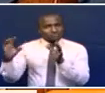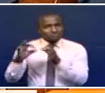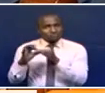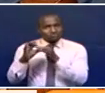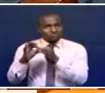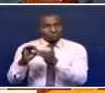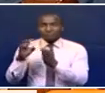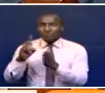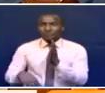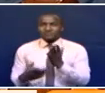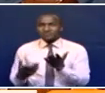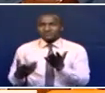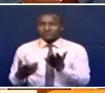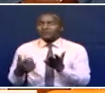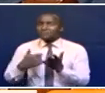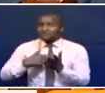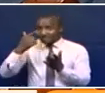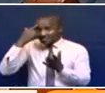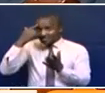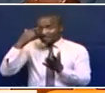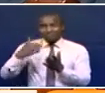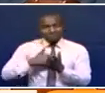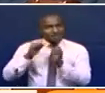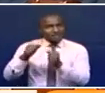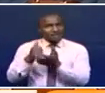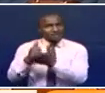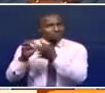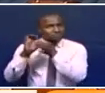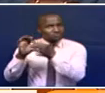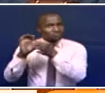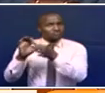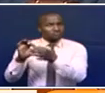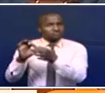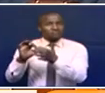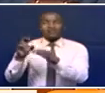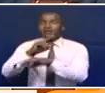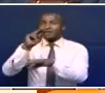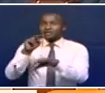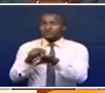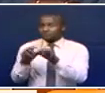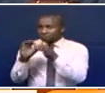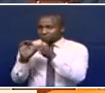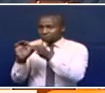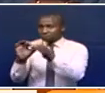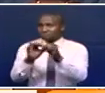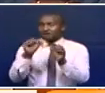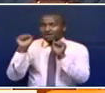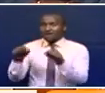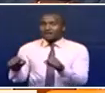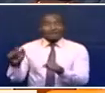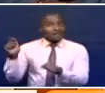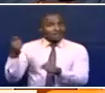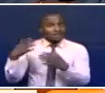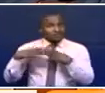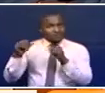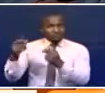of this country, I think I'm the gum that can hold our nation together. And I think Kenyans can look at